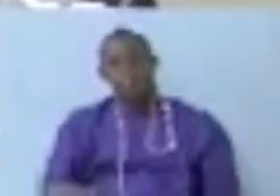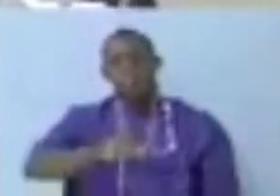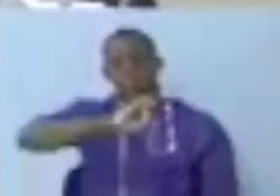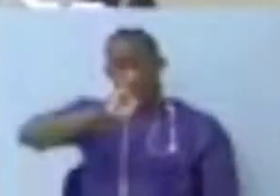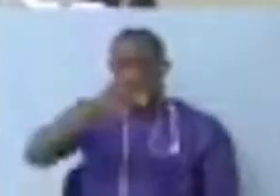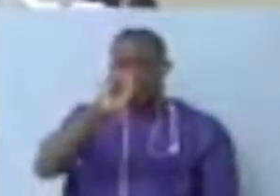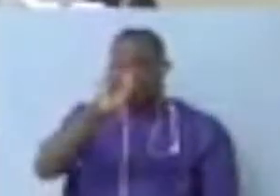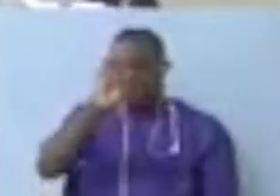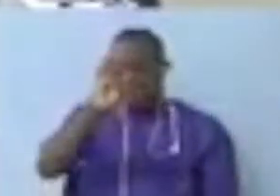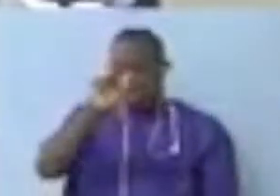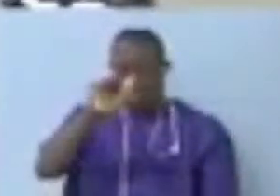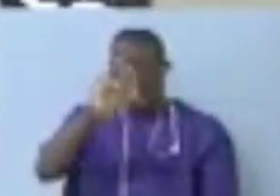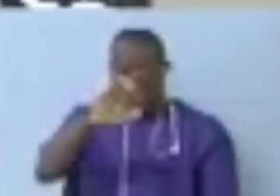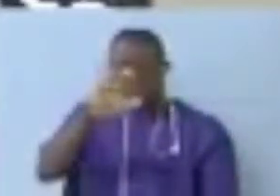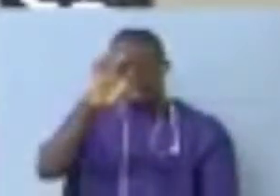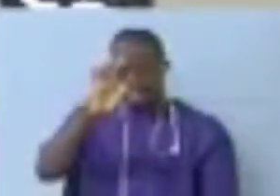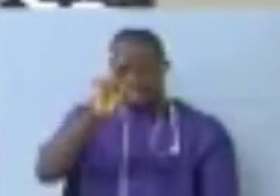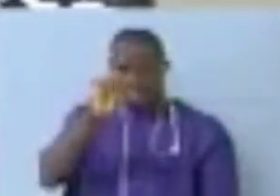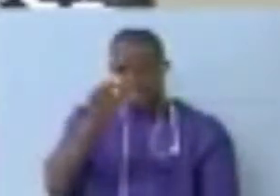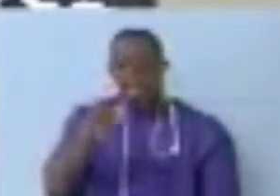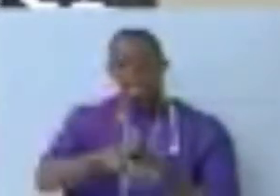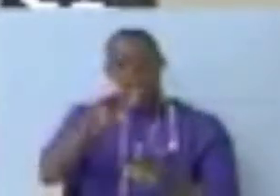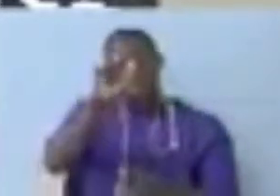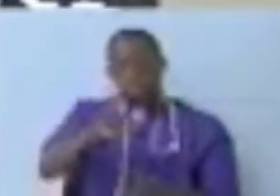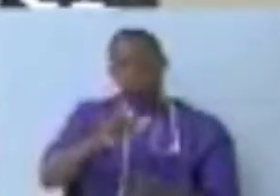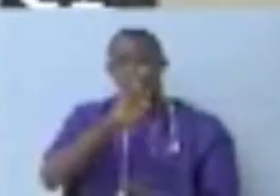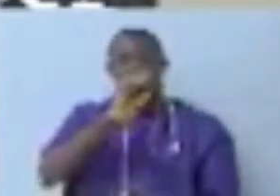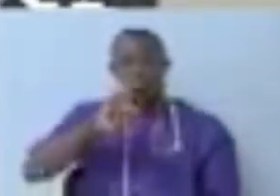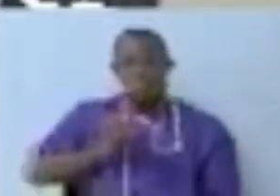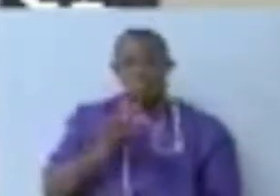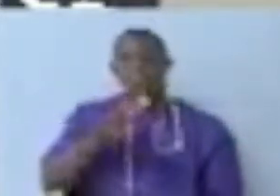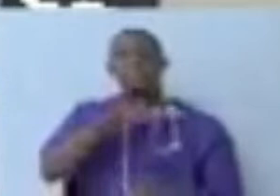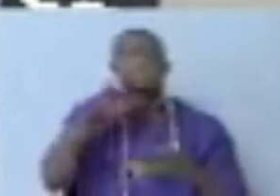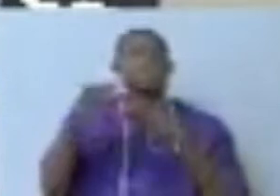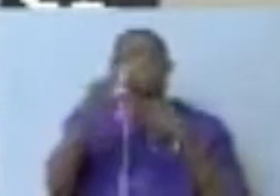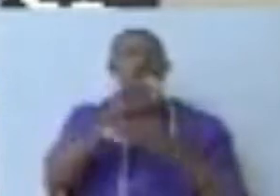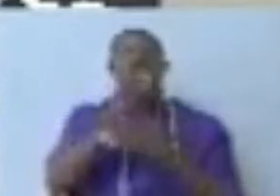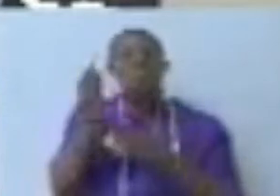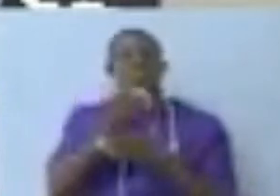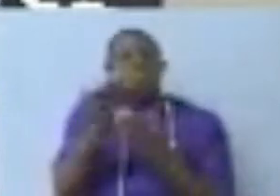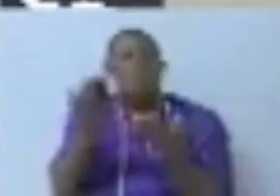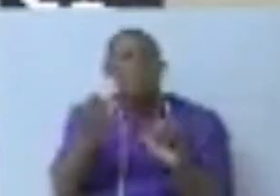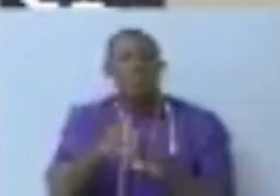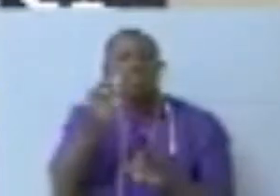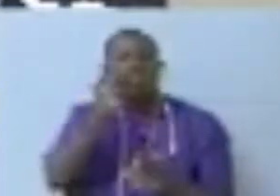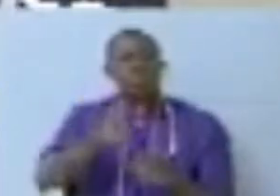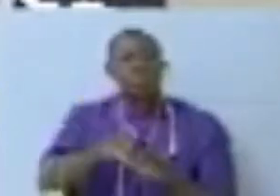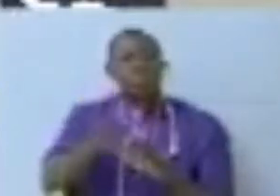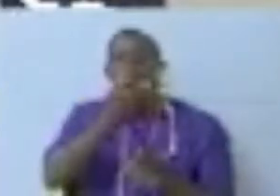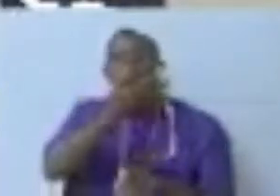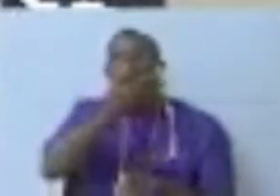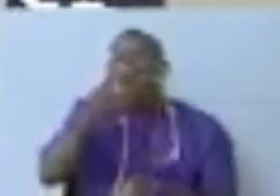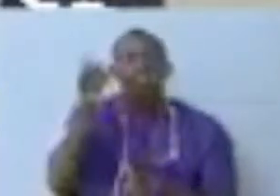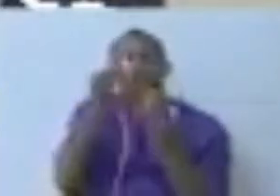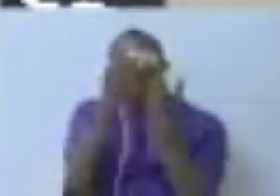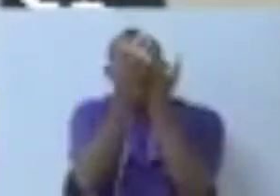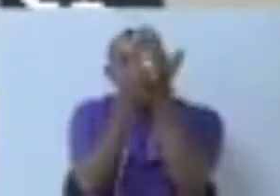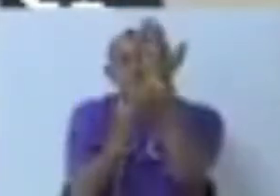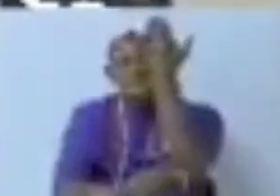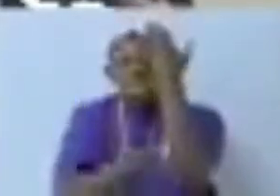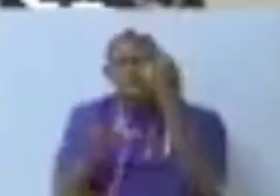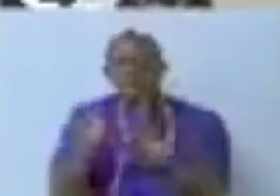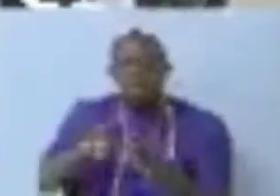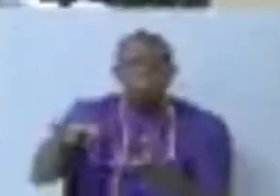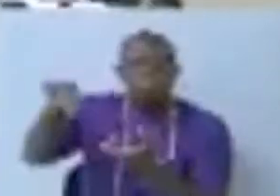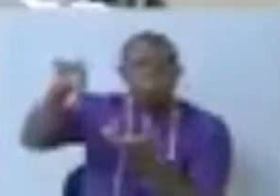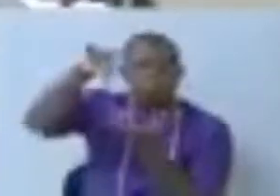Jobarteh said, the executed woman poured hot oil in the ear of her husband, whose body was burnt and scorched